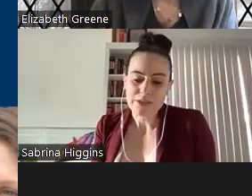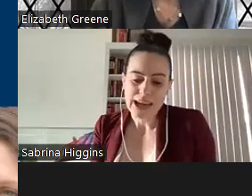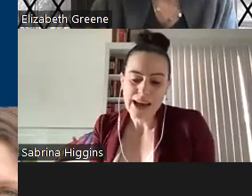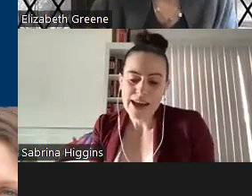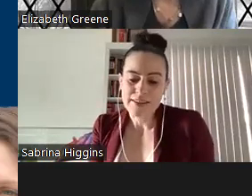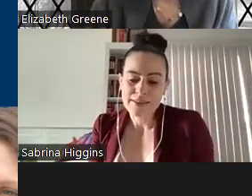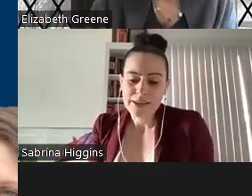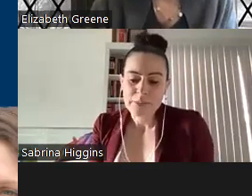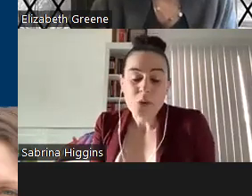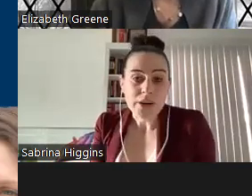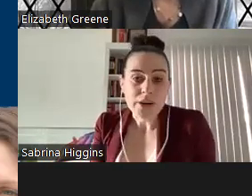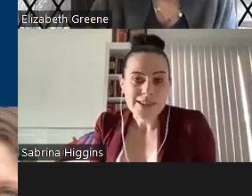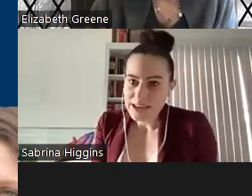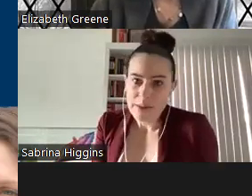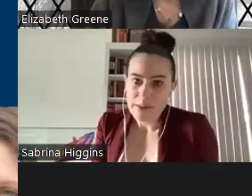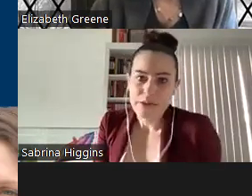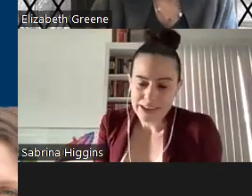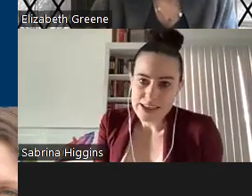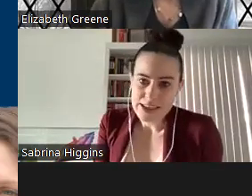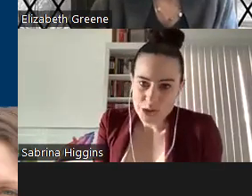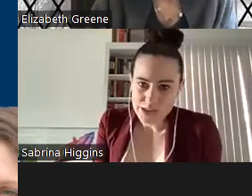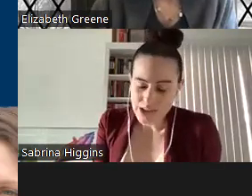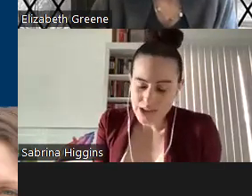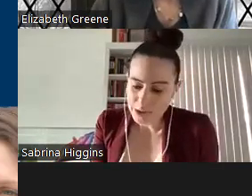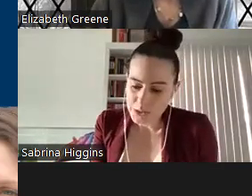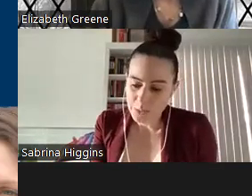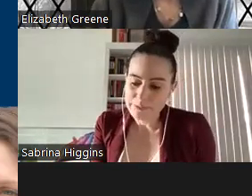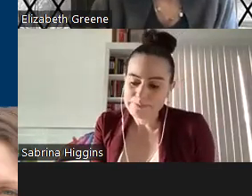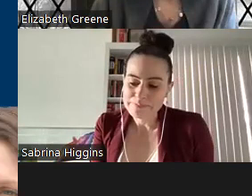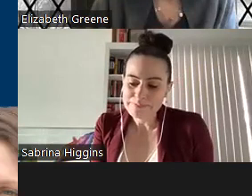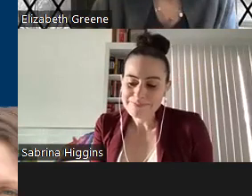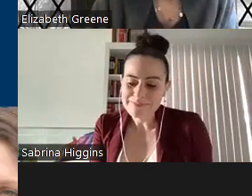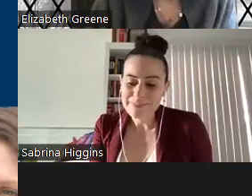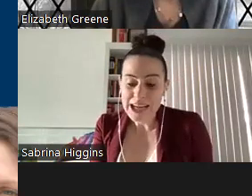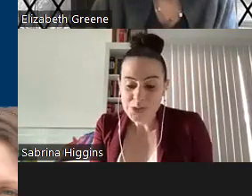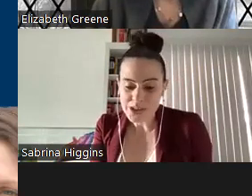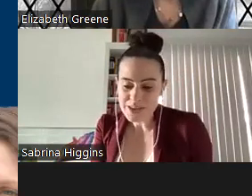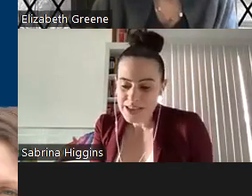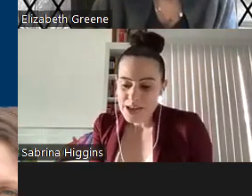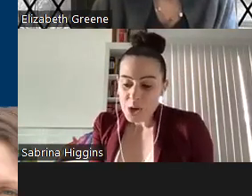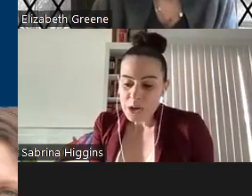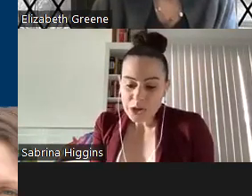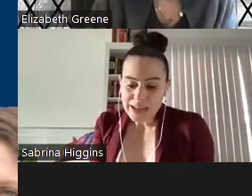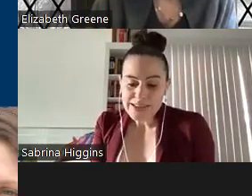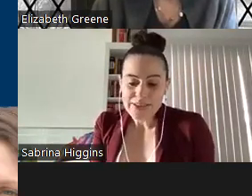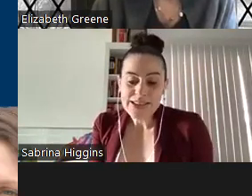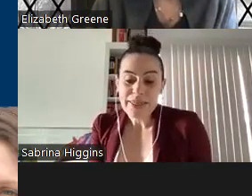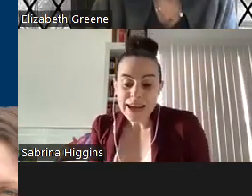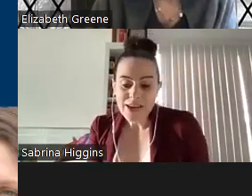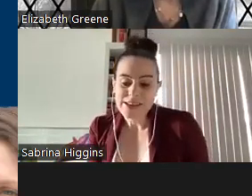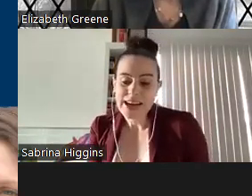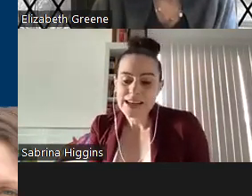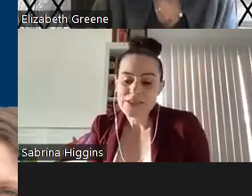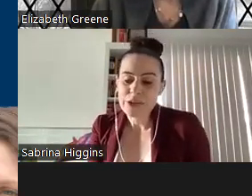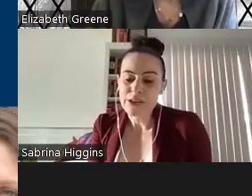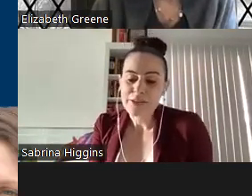meeting of the AIA. But of course, the pandemic prevented us from doing so in 2021. As a result, we created this event to thank